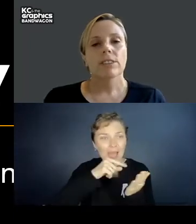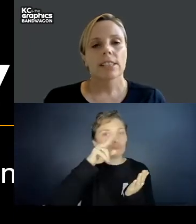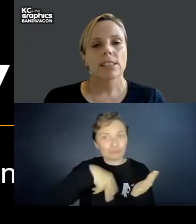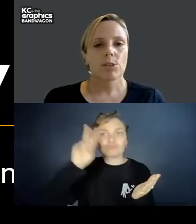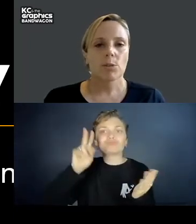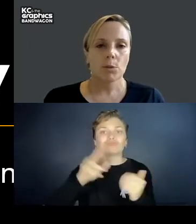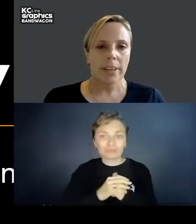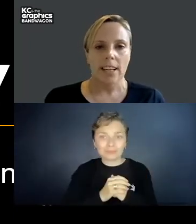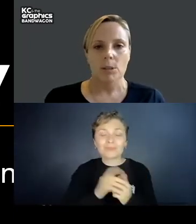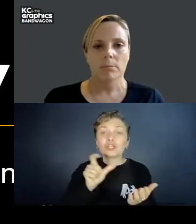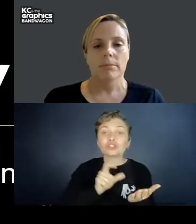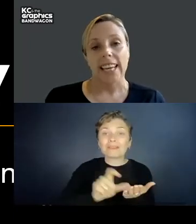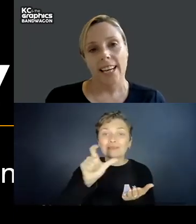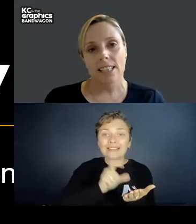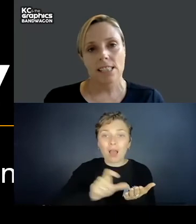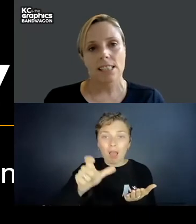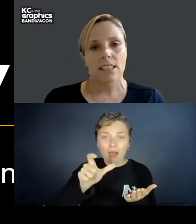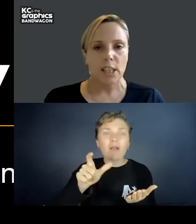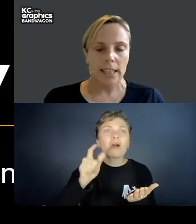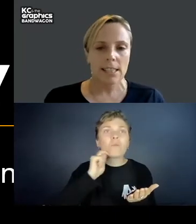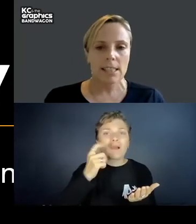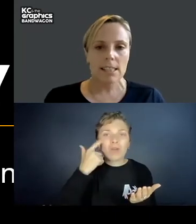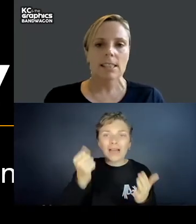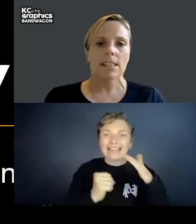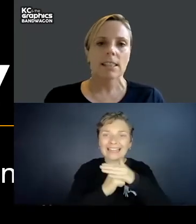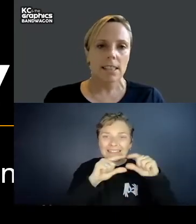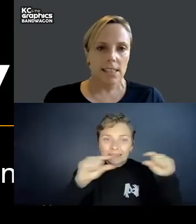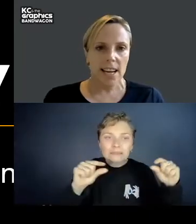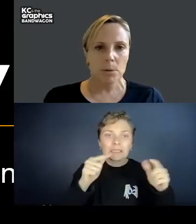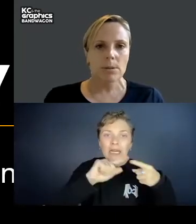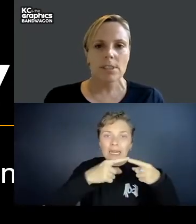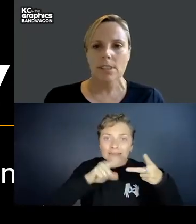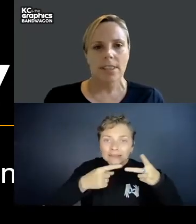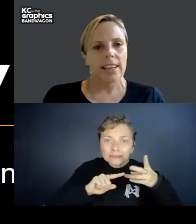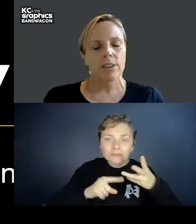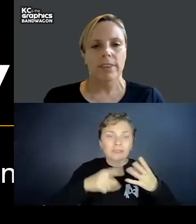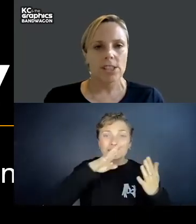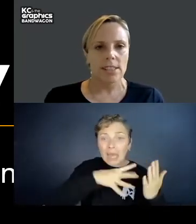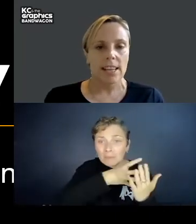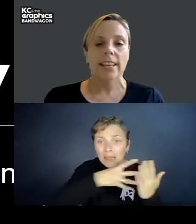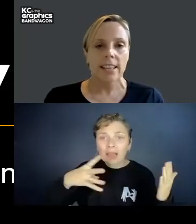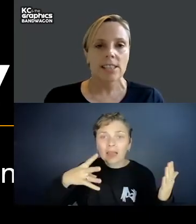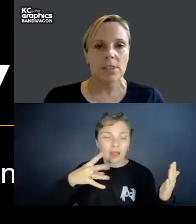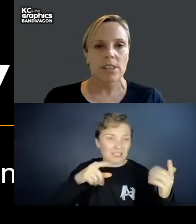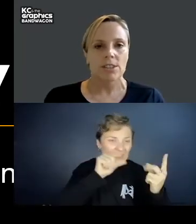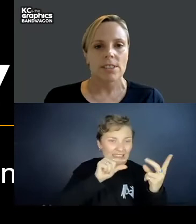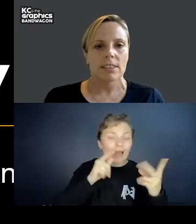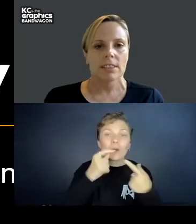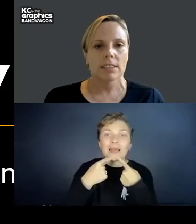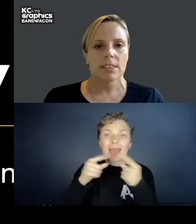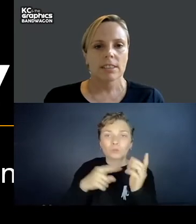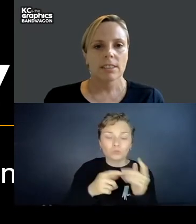Screen readers will pick up the headings, the lists, tables, and other features and announce them to the